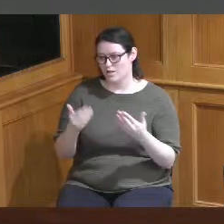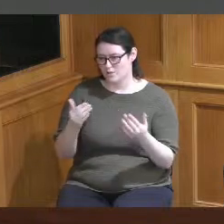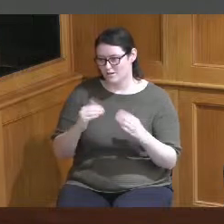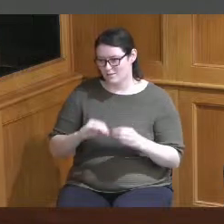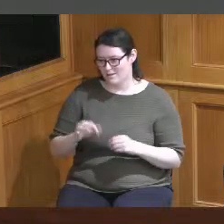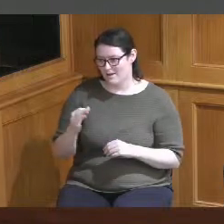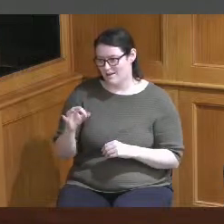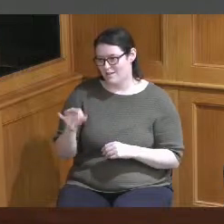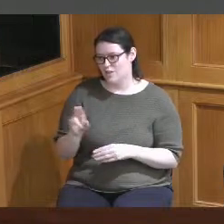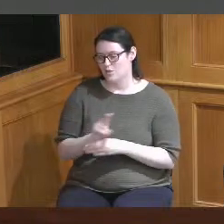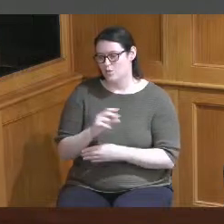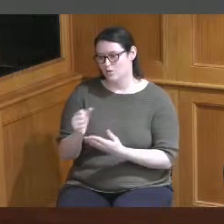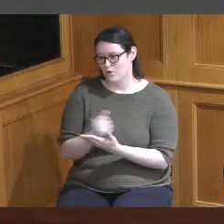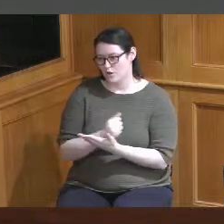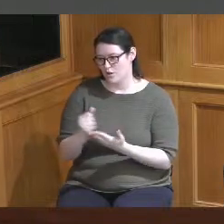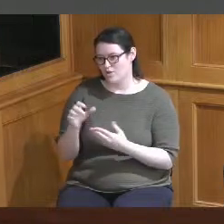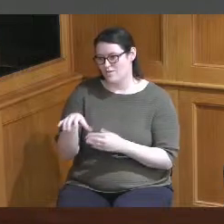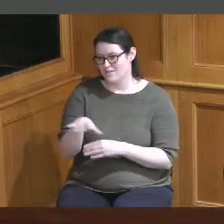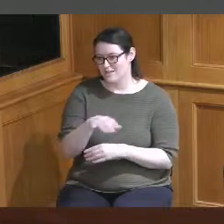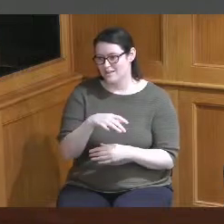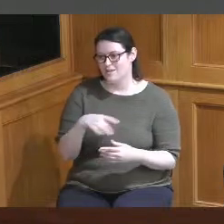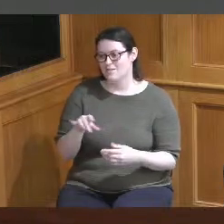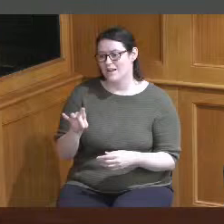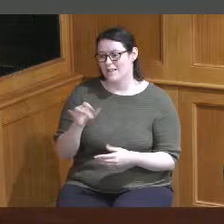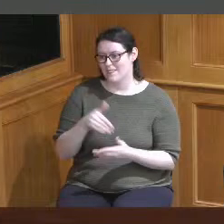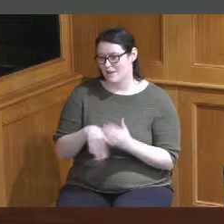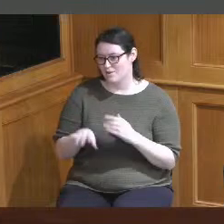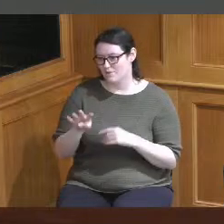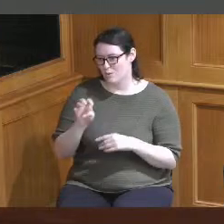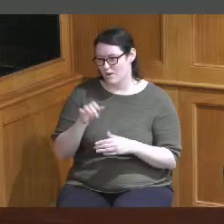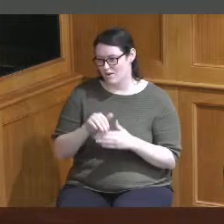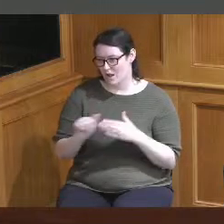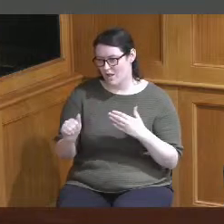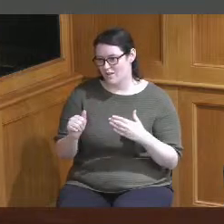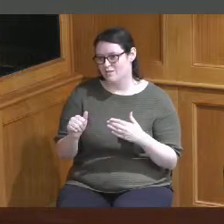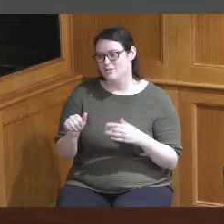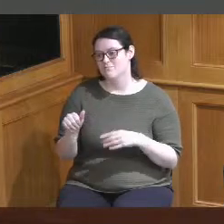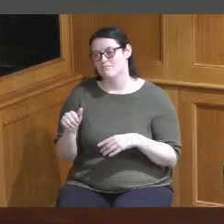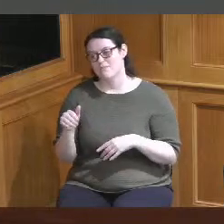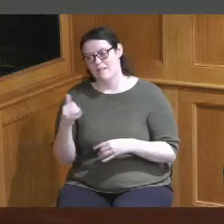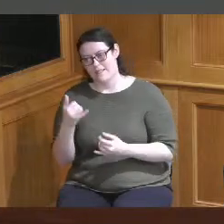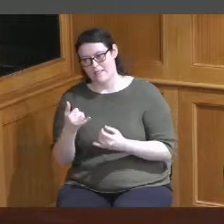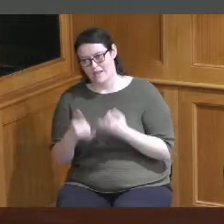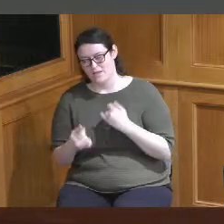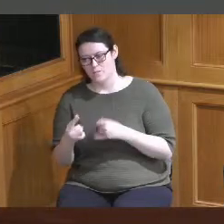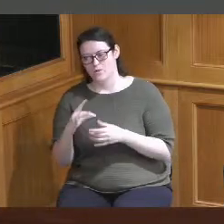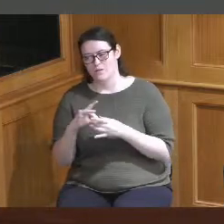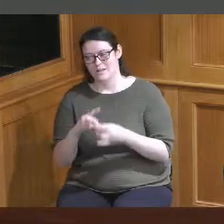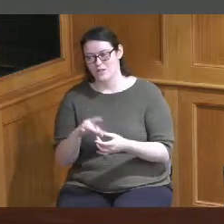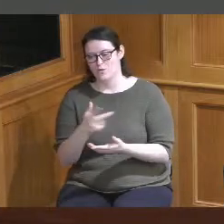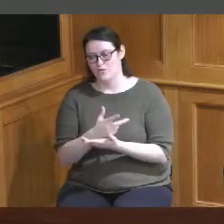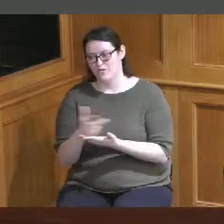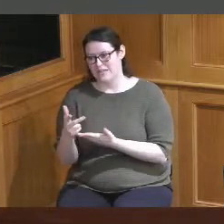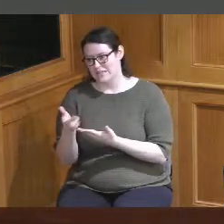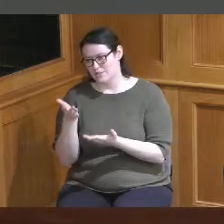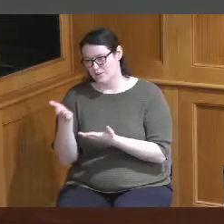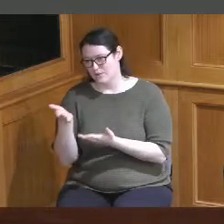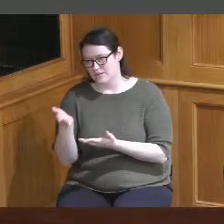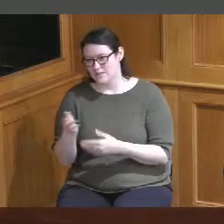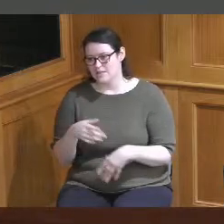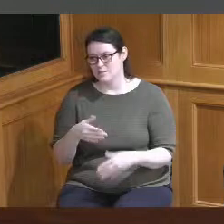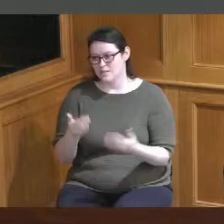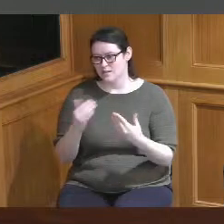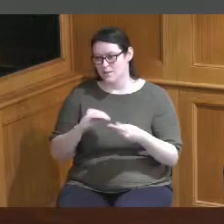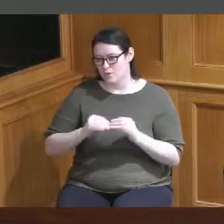the use of credit cards in facilities for $8,400. The latter item relates to fleet services.